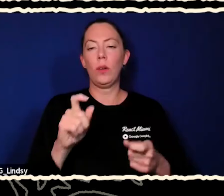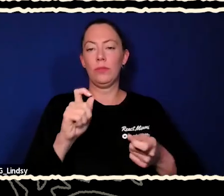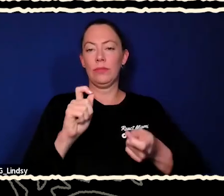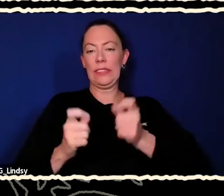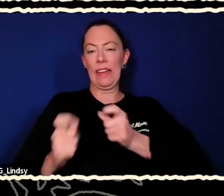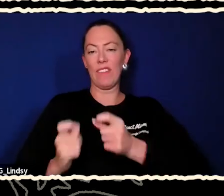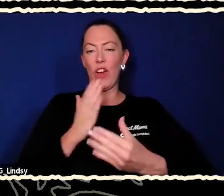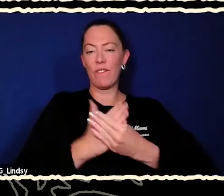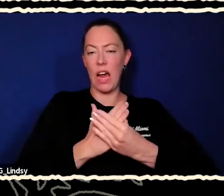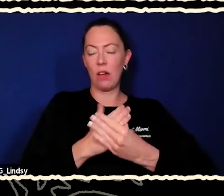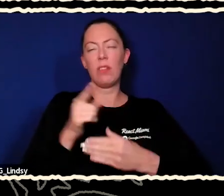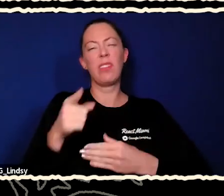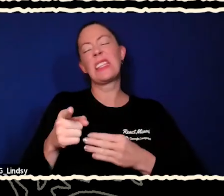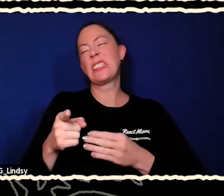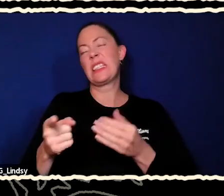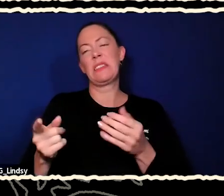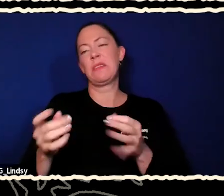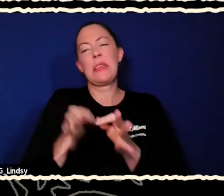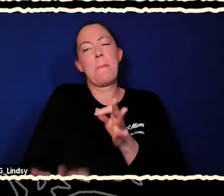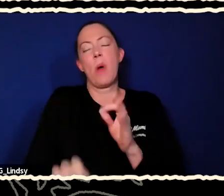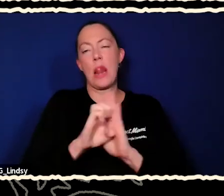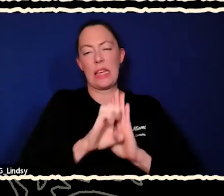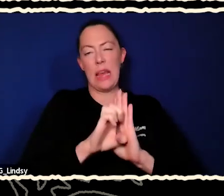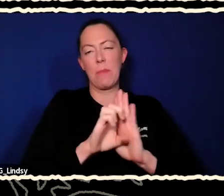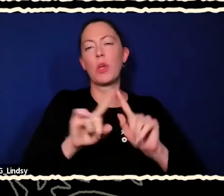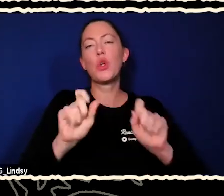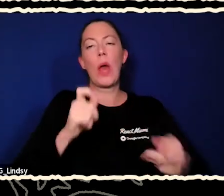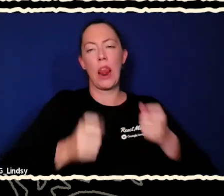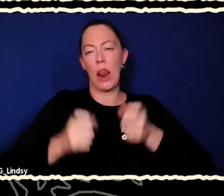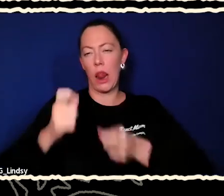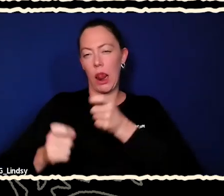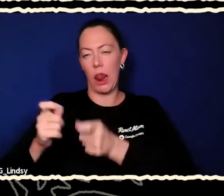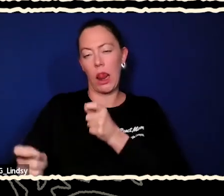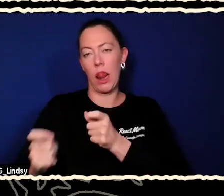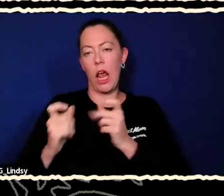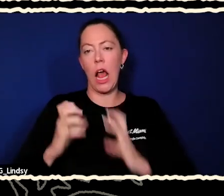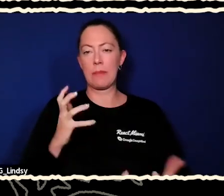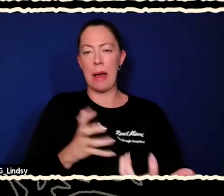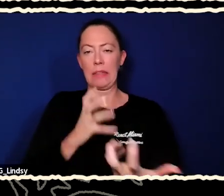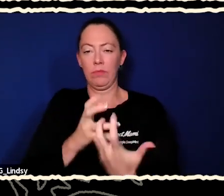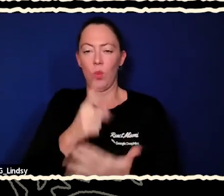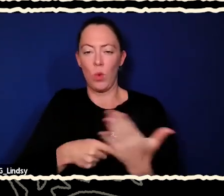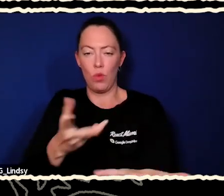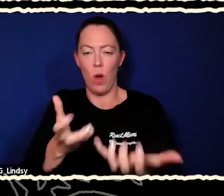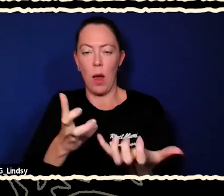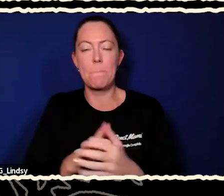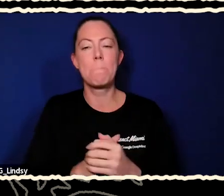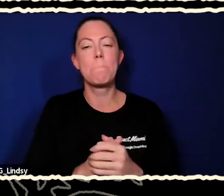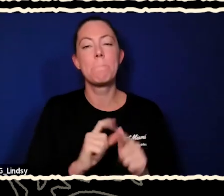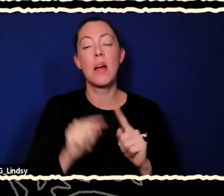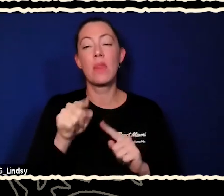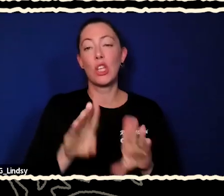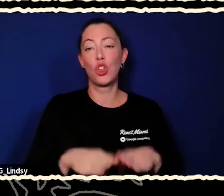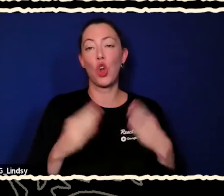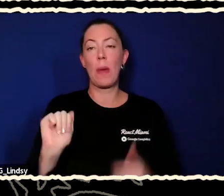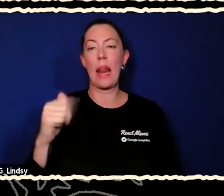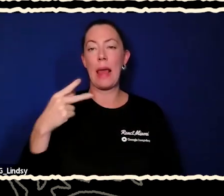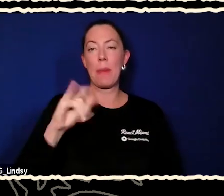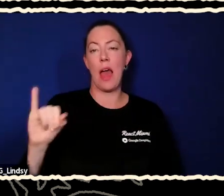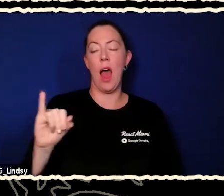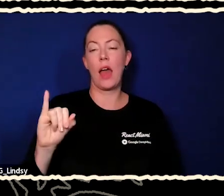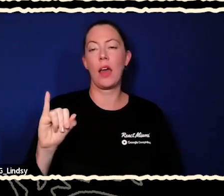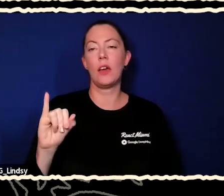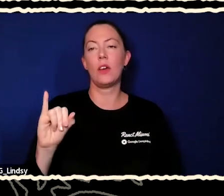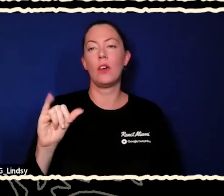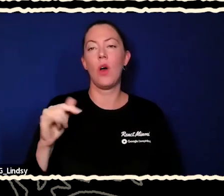simple example of a config file, but you can customize a lot of here. So input, this is your open API spec. So